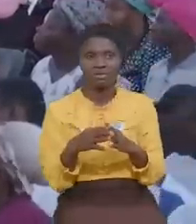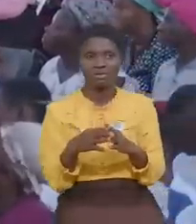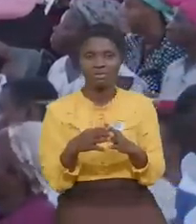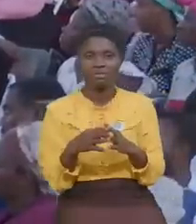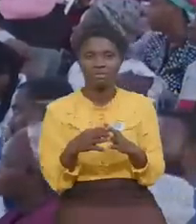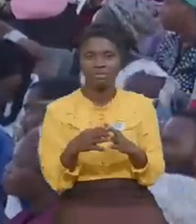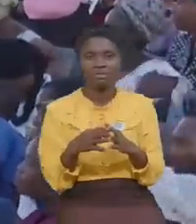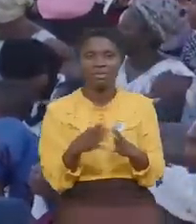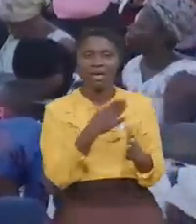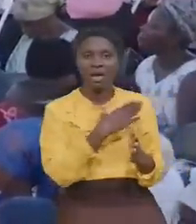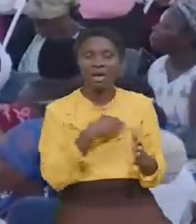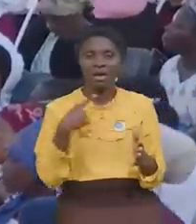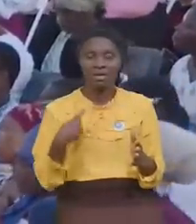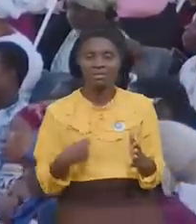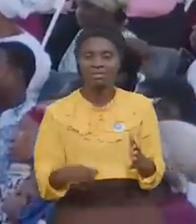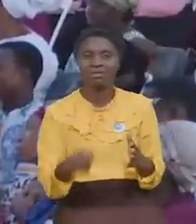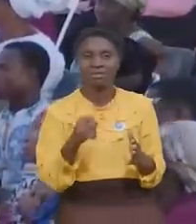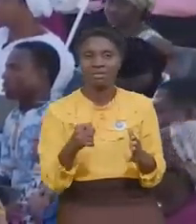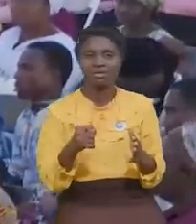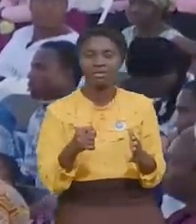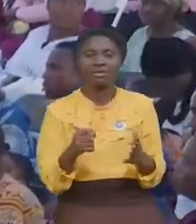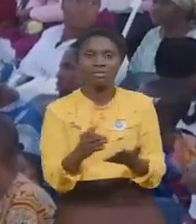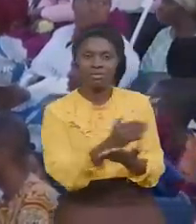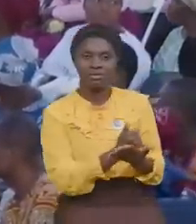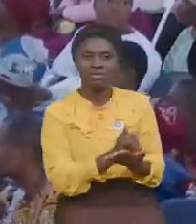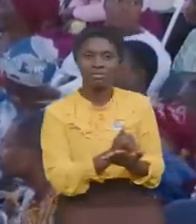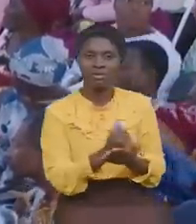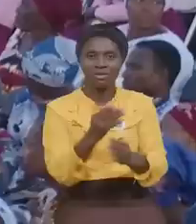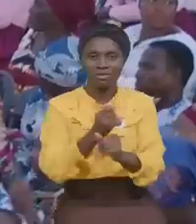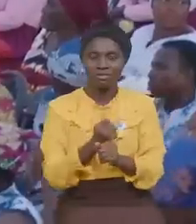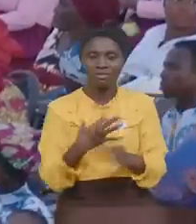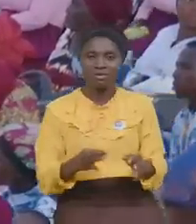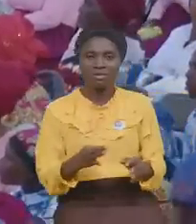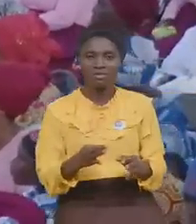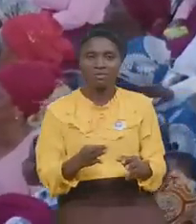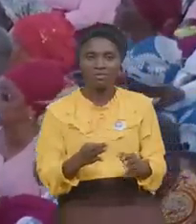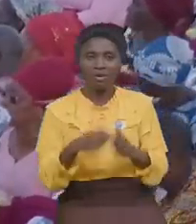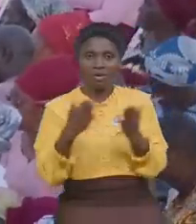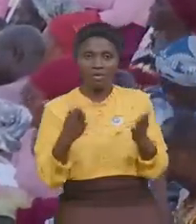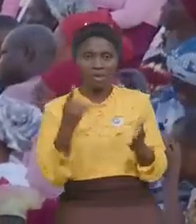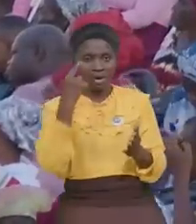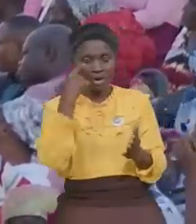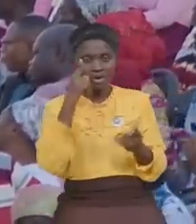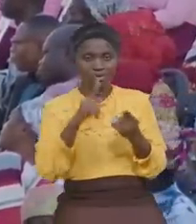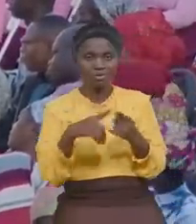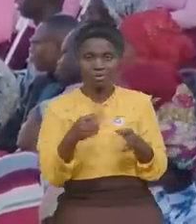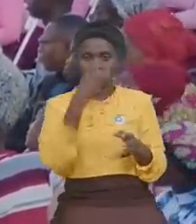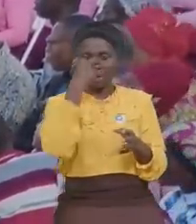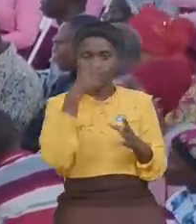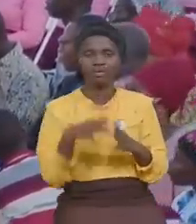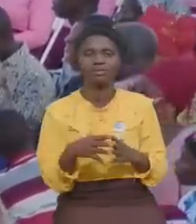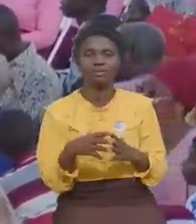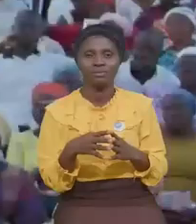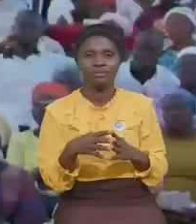and the recovering of sight to the blind. The recovery of sight to the blind.